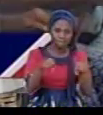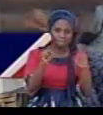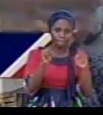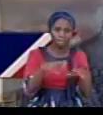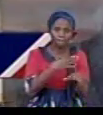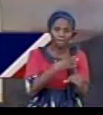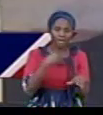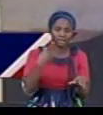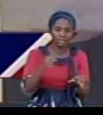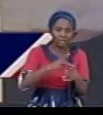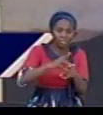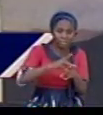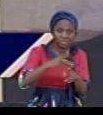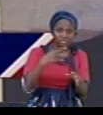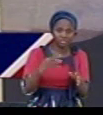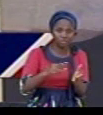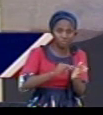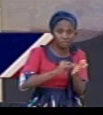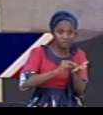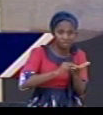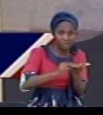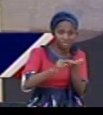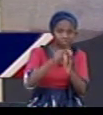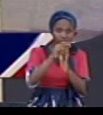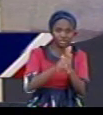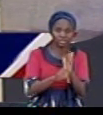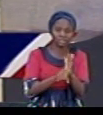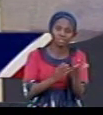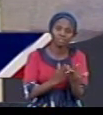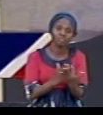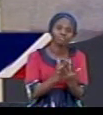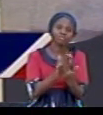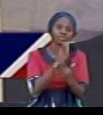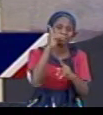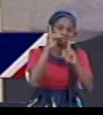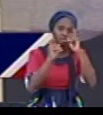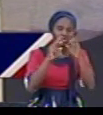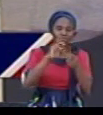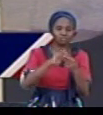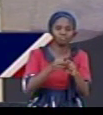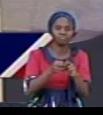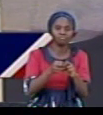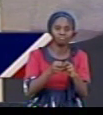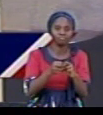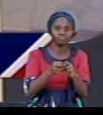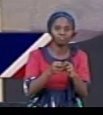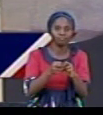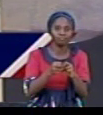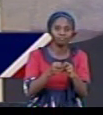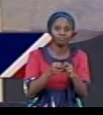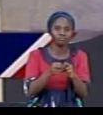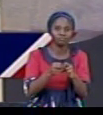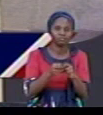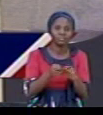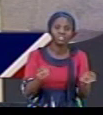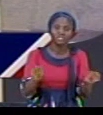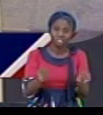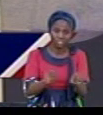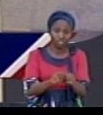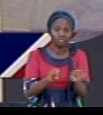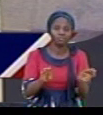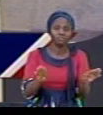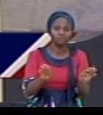practice of righteousness during trial. Even though there are